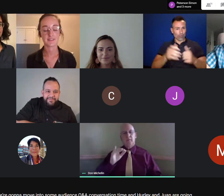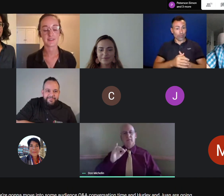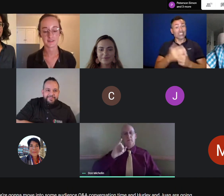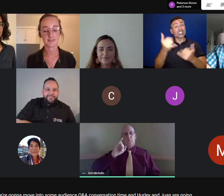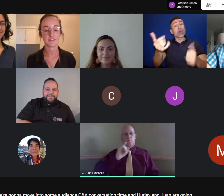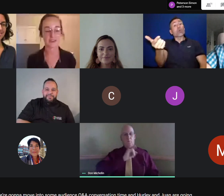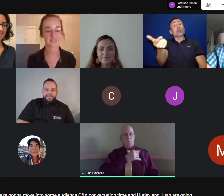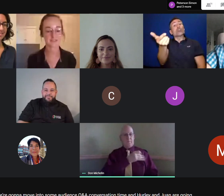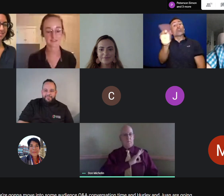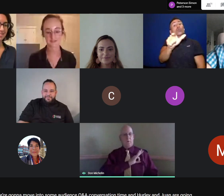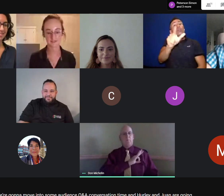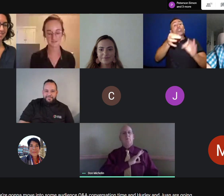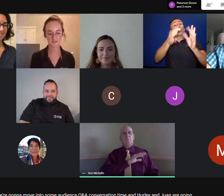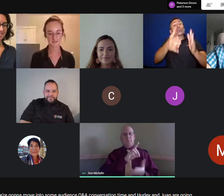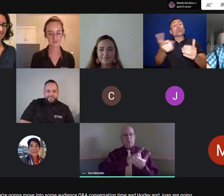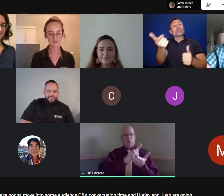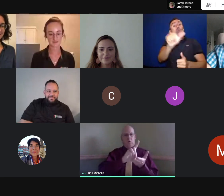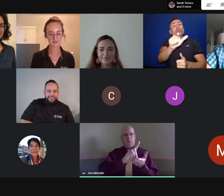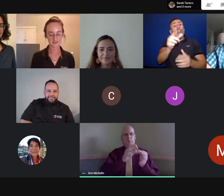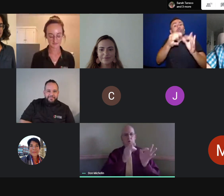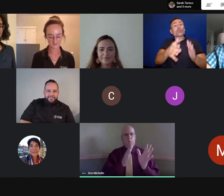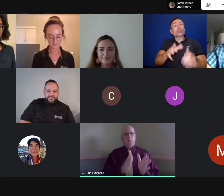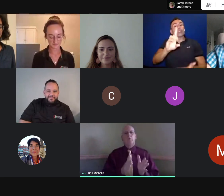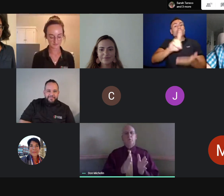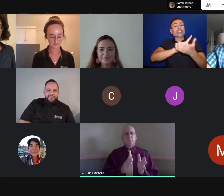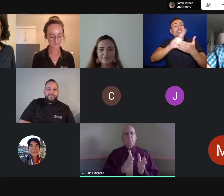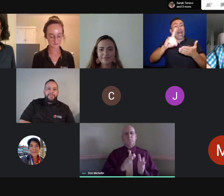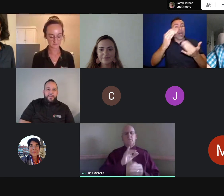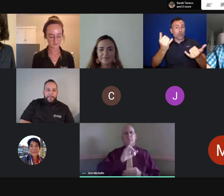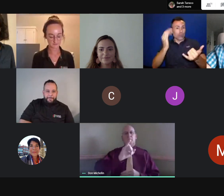mind? Yes.